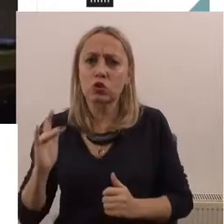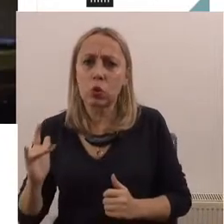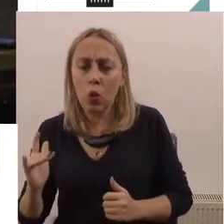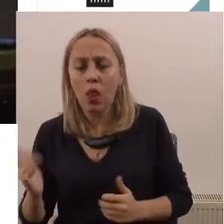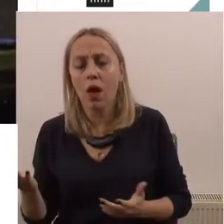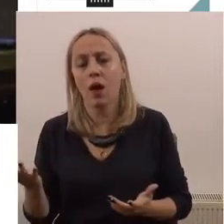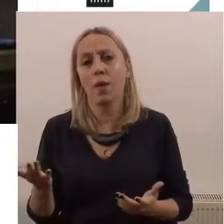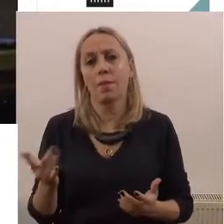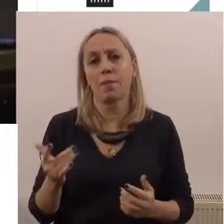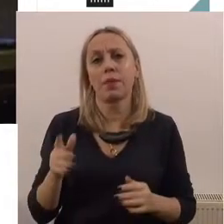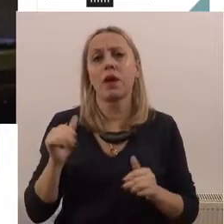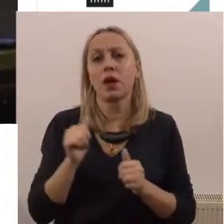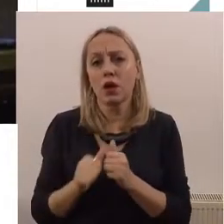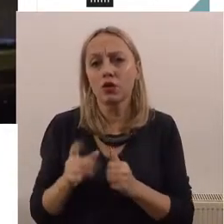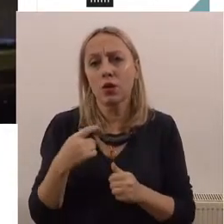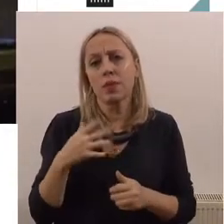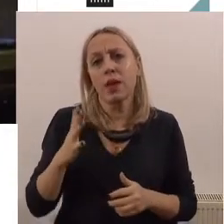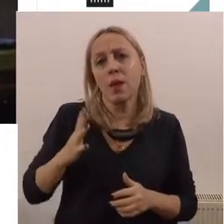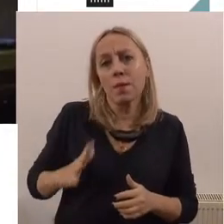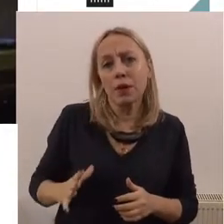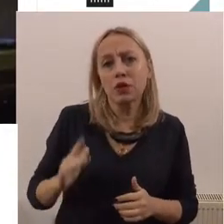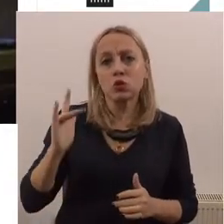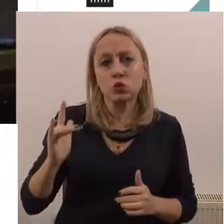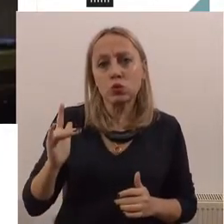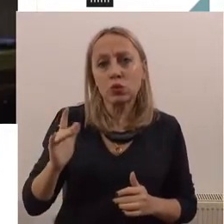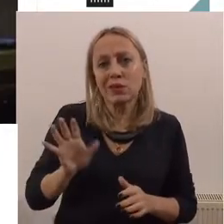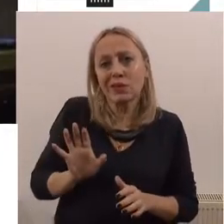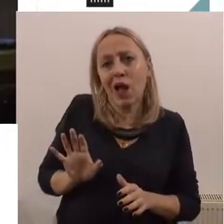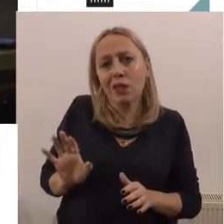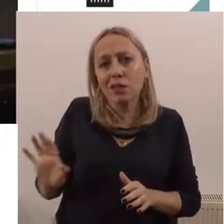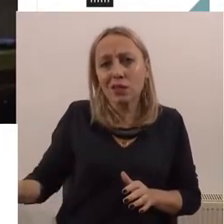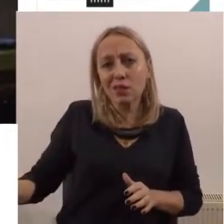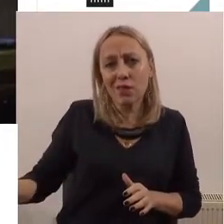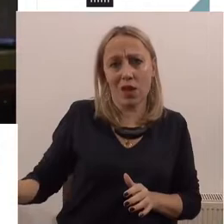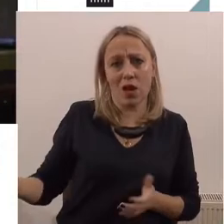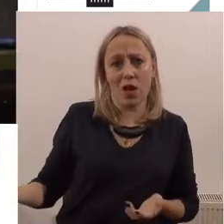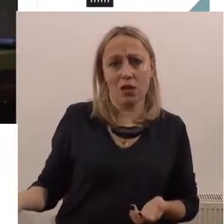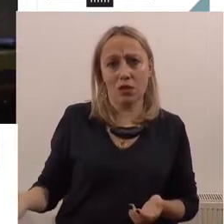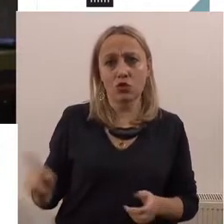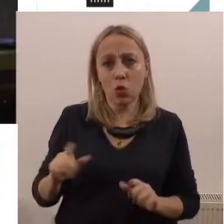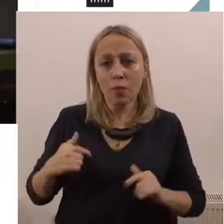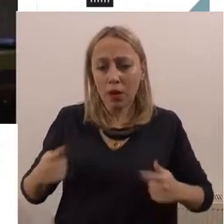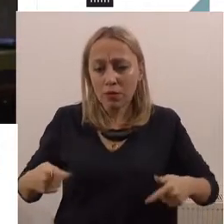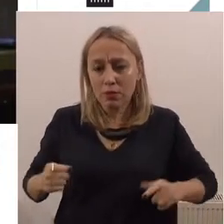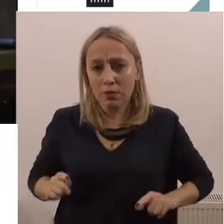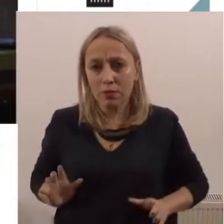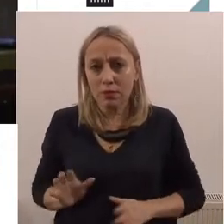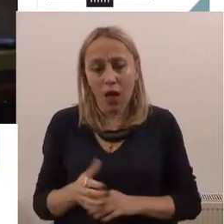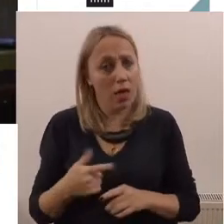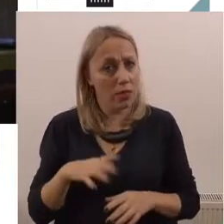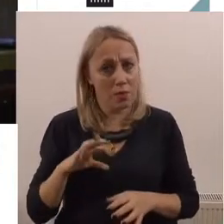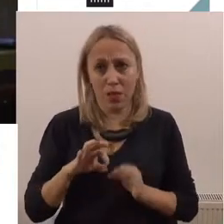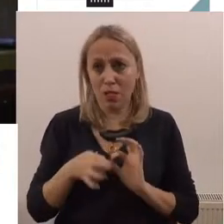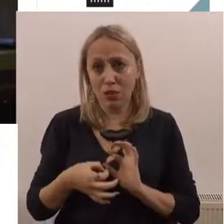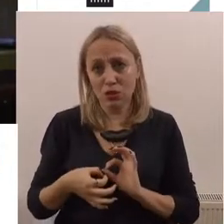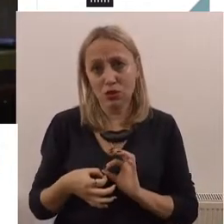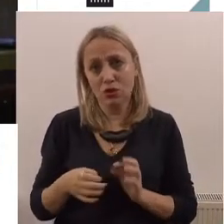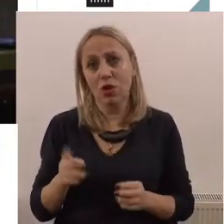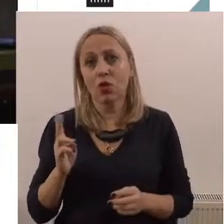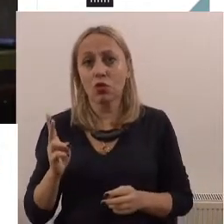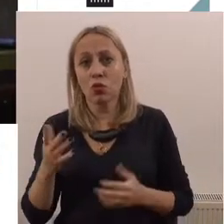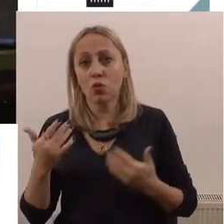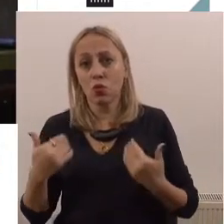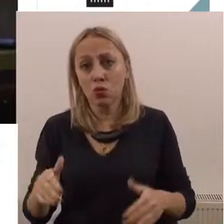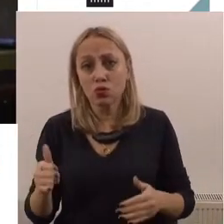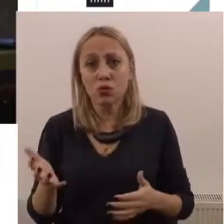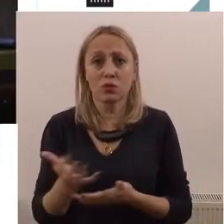Chairs were different. Most of them were very heavy, and every time I had to move the chair